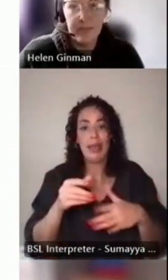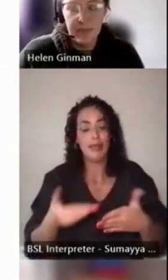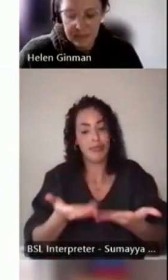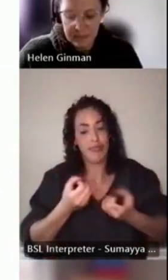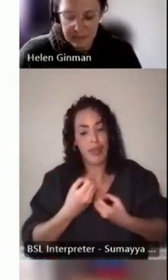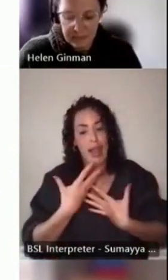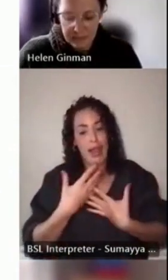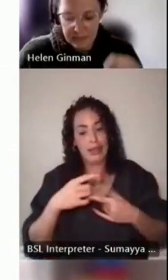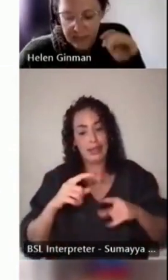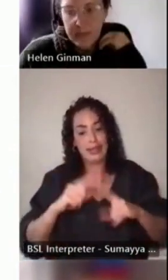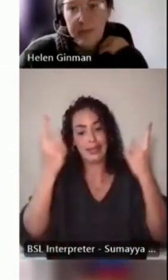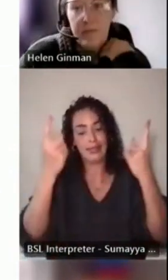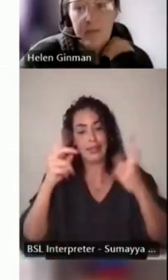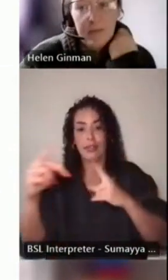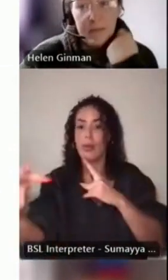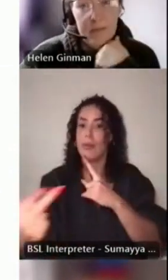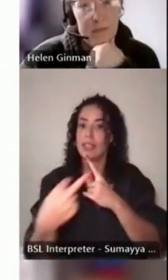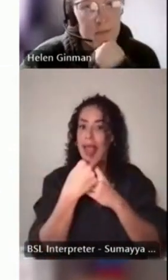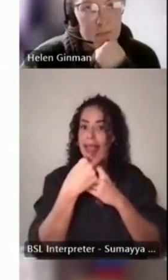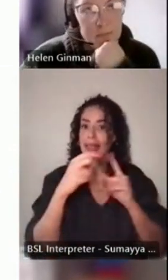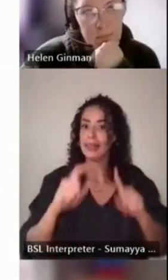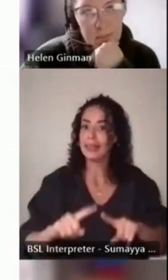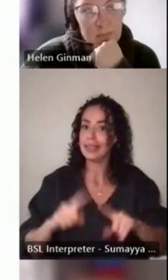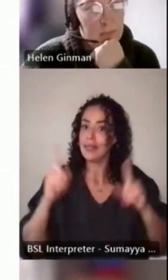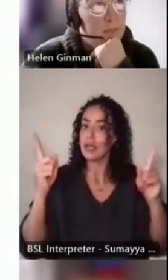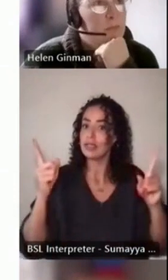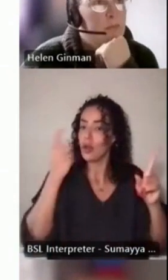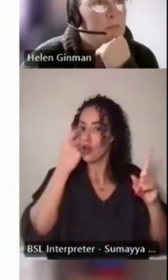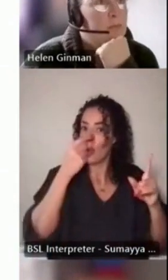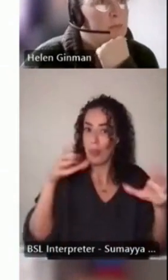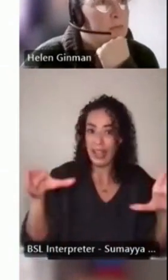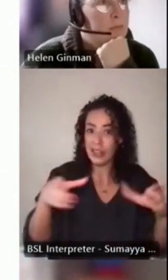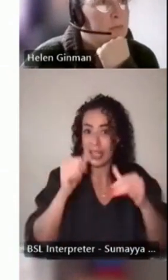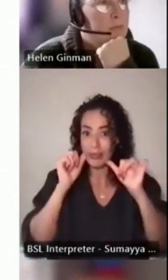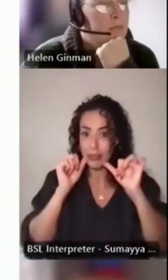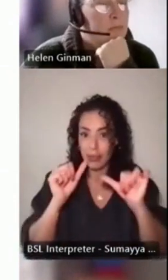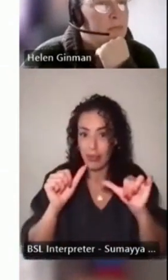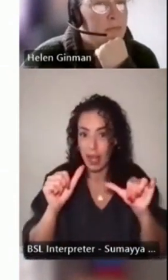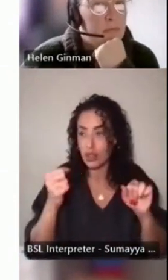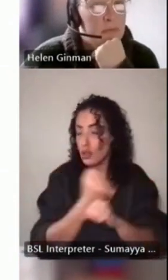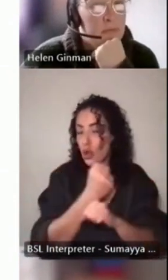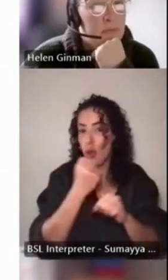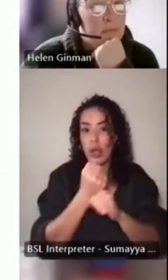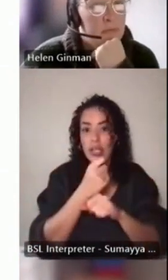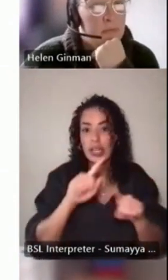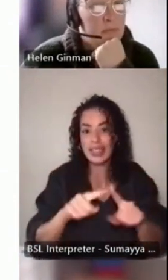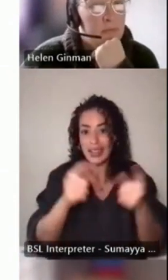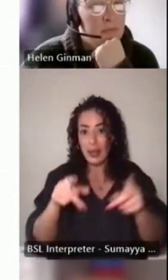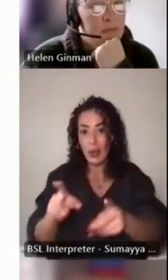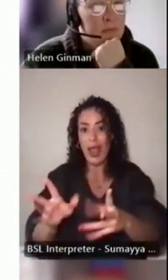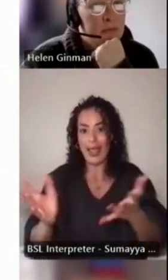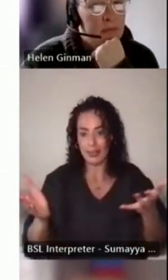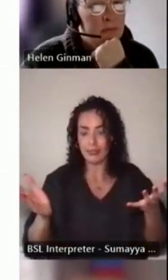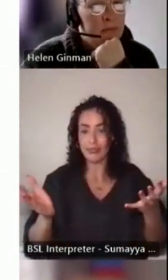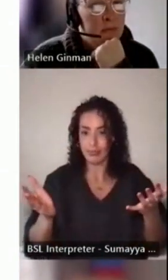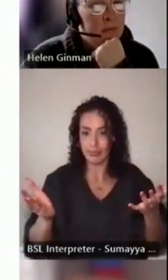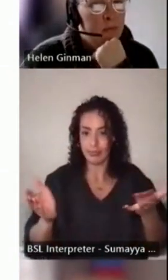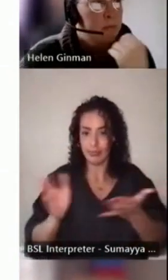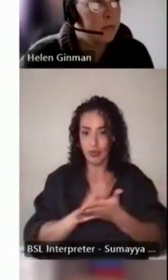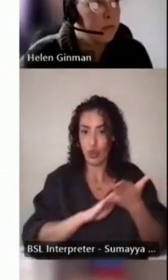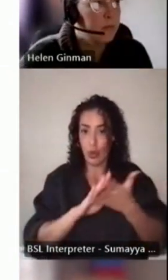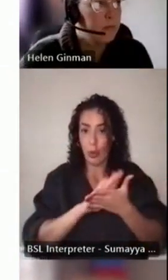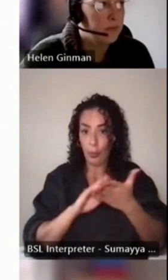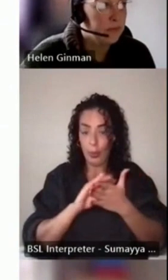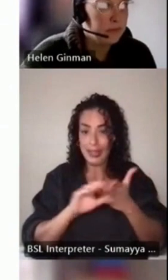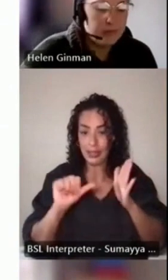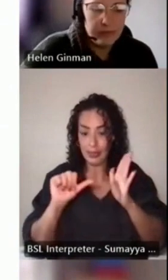Because actually, maybe it's that the team would prefer to just do it in a certain way, and therefore the root cause of